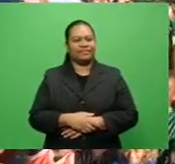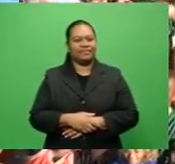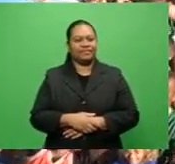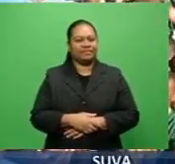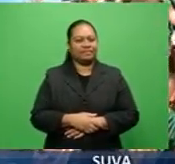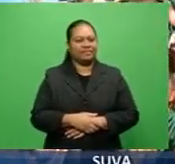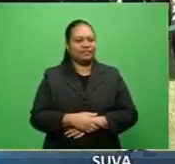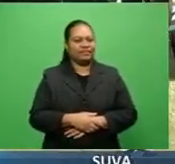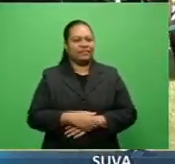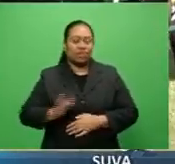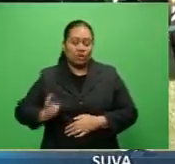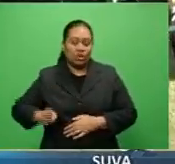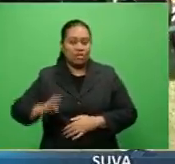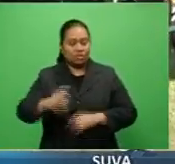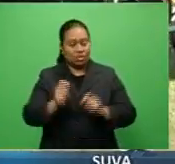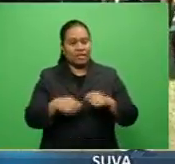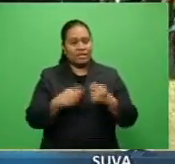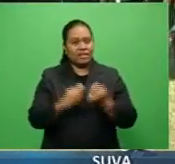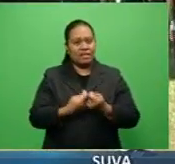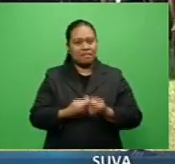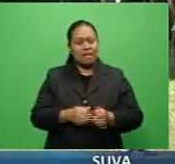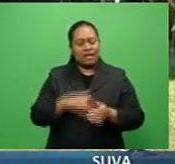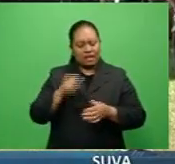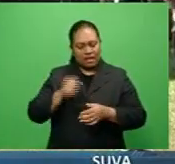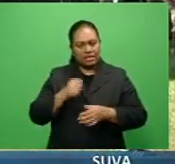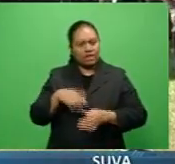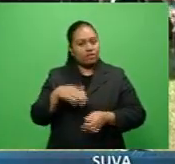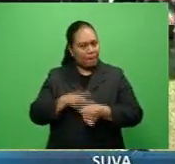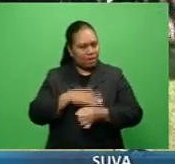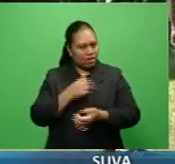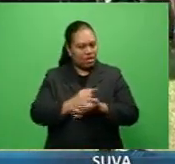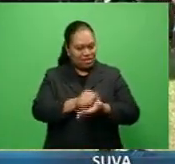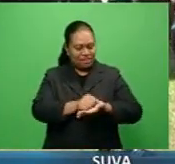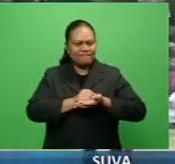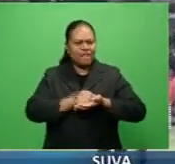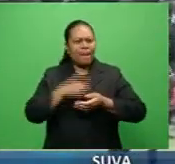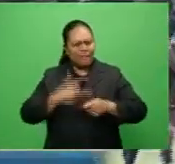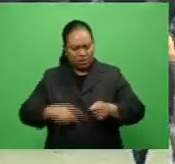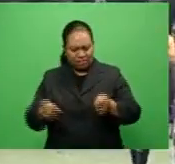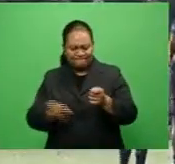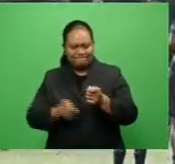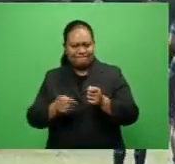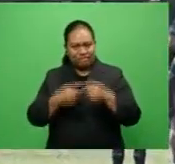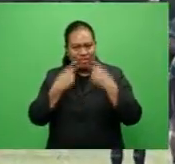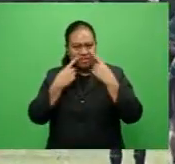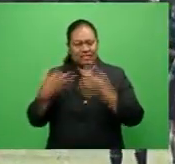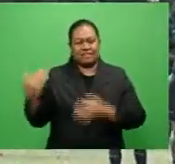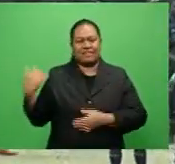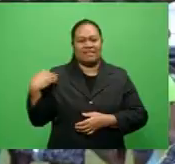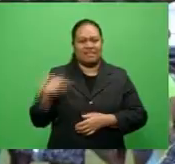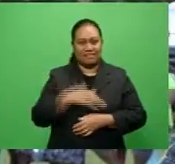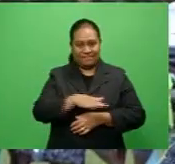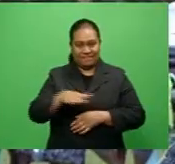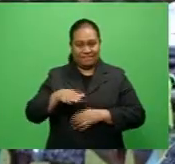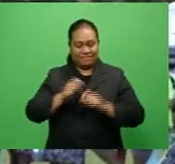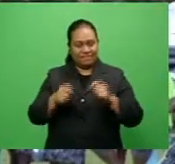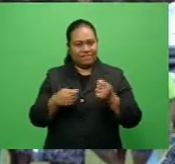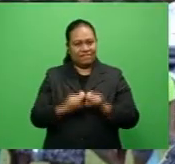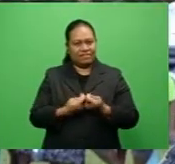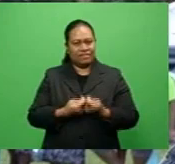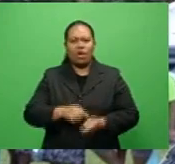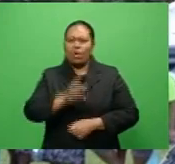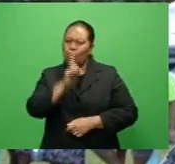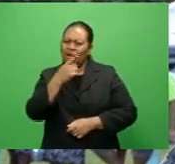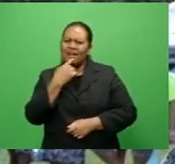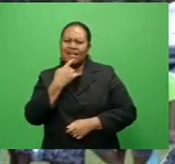The Mboa side is yet to secure a win, and ill discipline may be a major contributing factor. 1 red card and